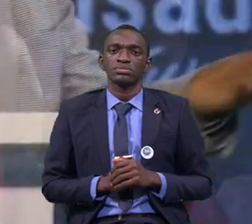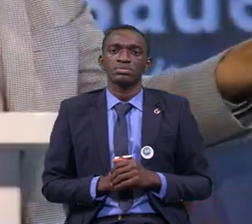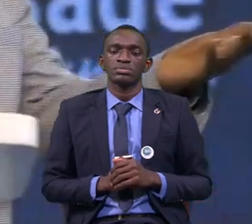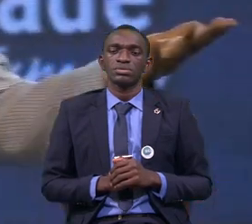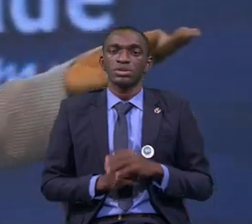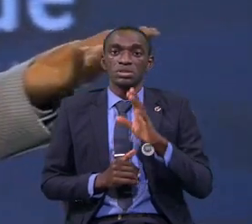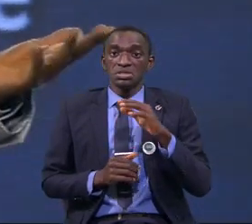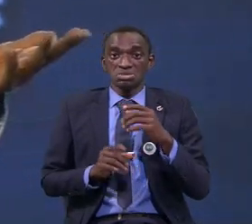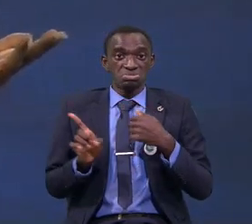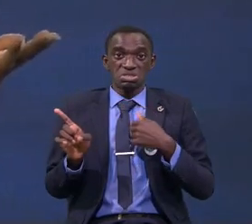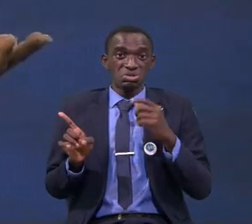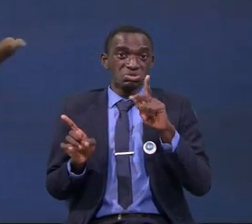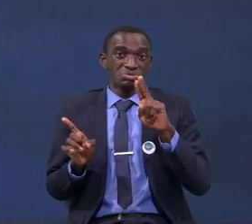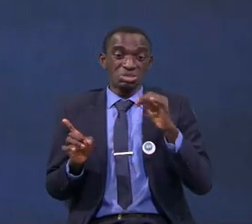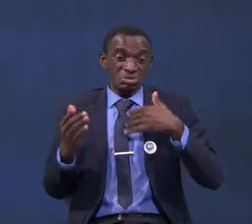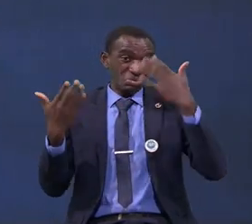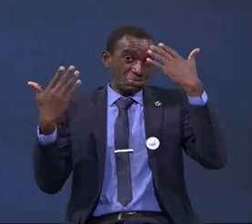I didn't know gospel songs.